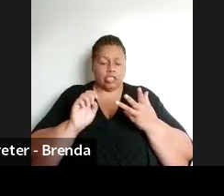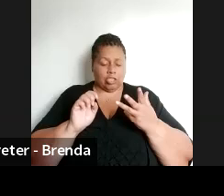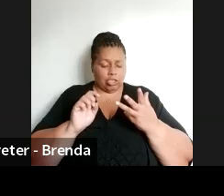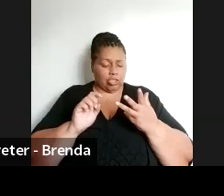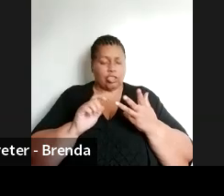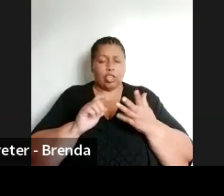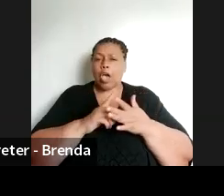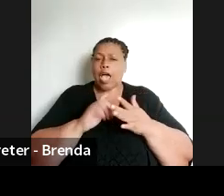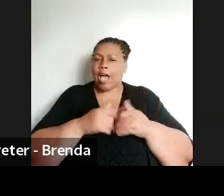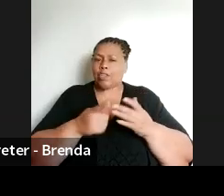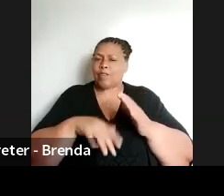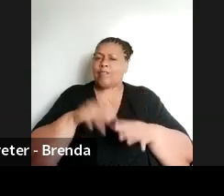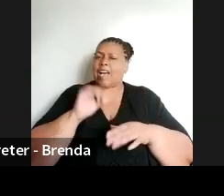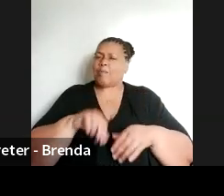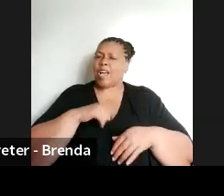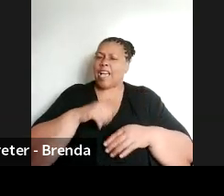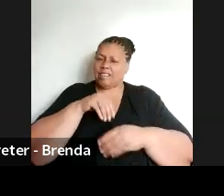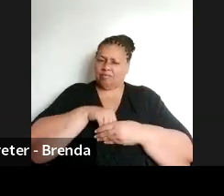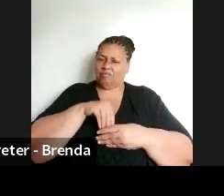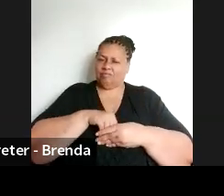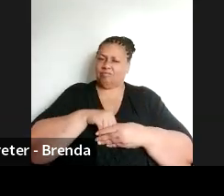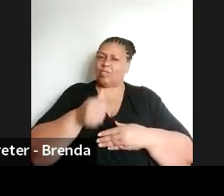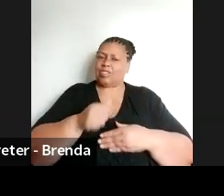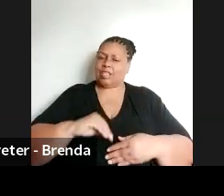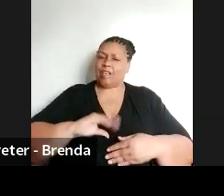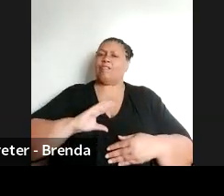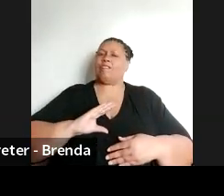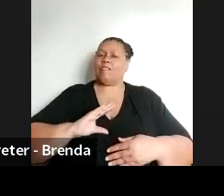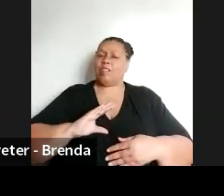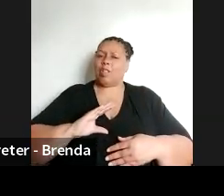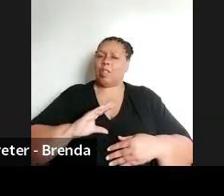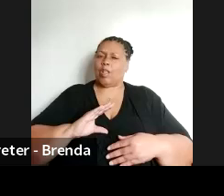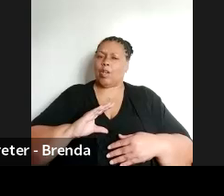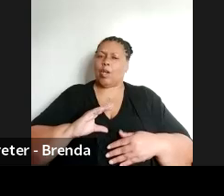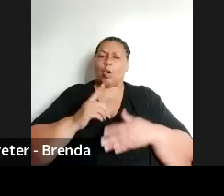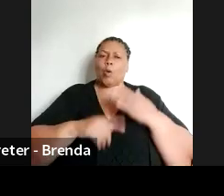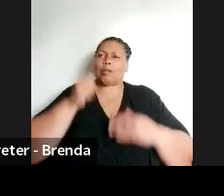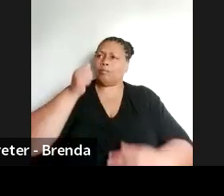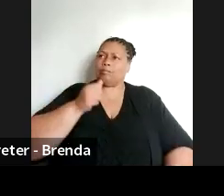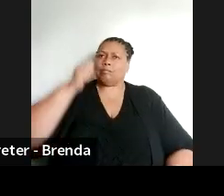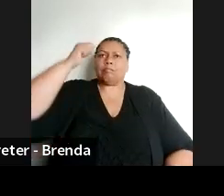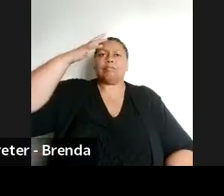in yourself? And what was that moment for you?